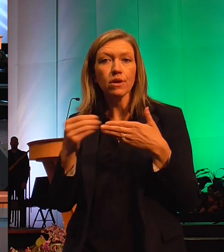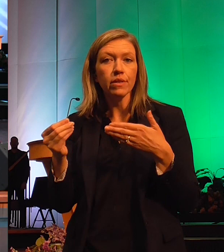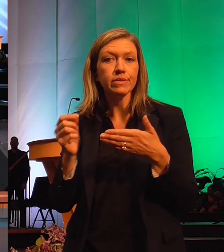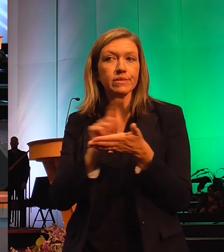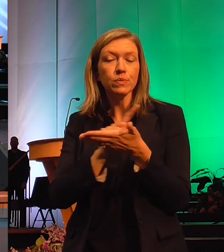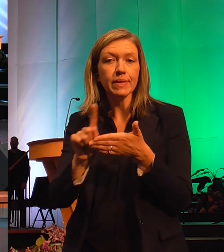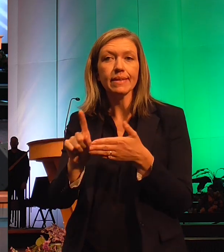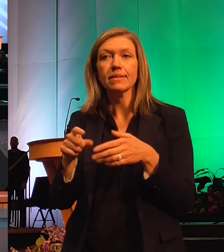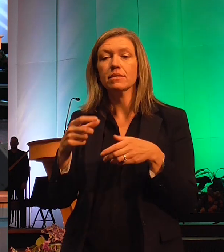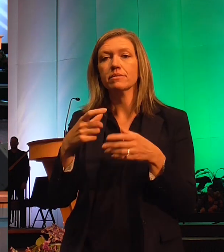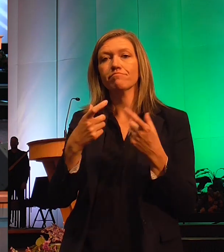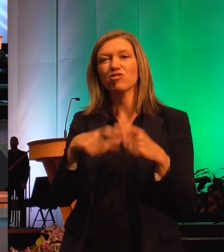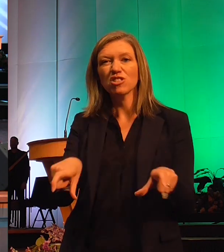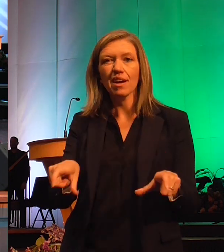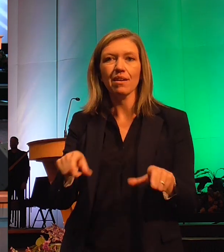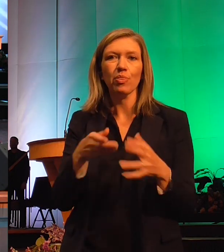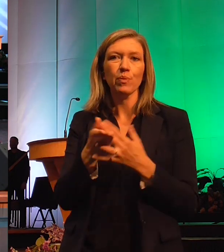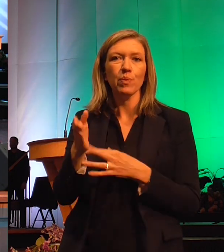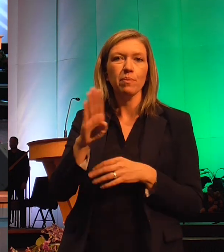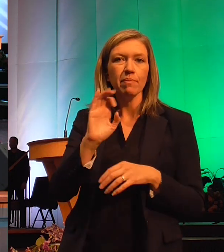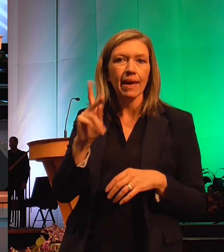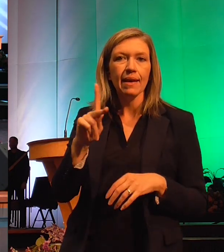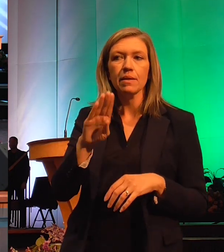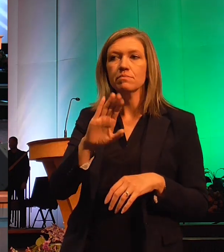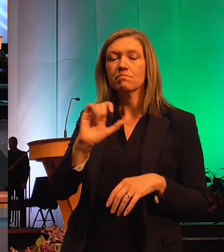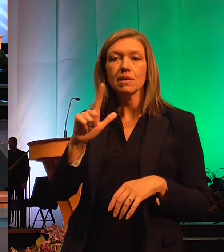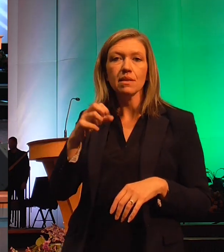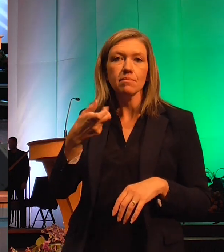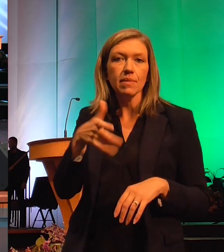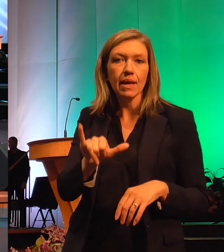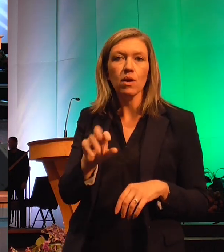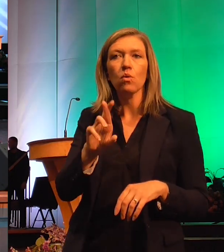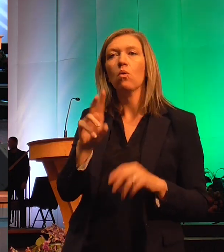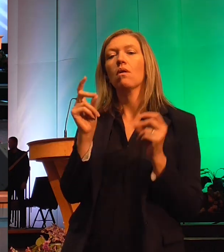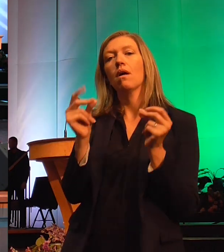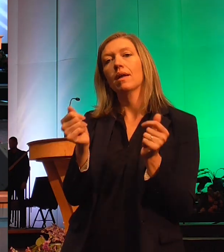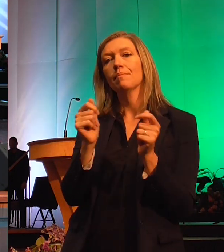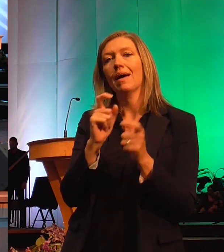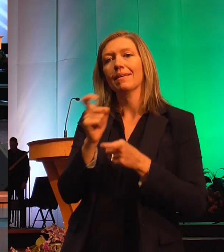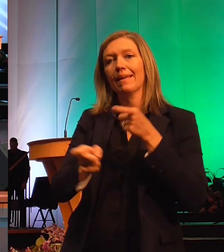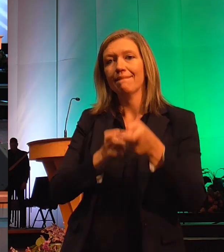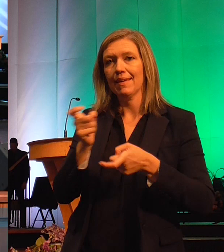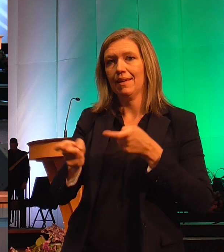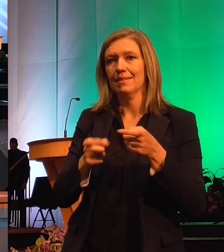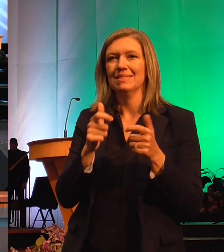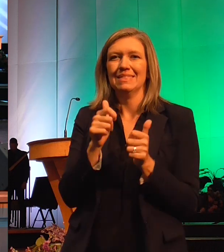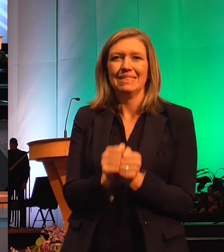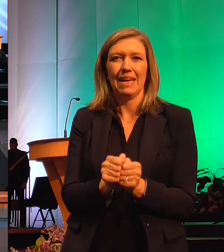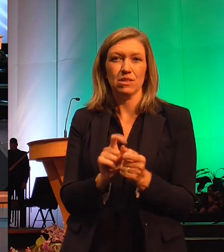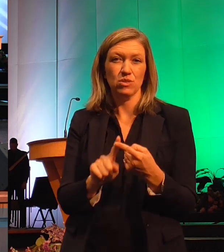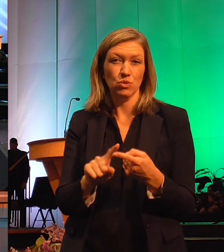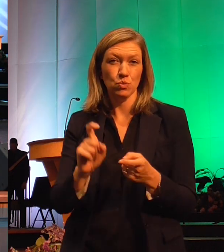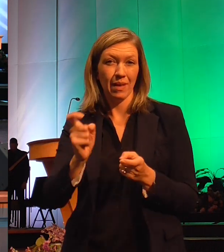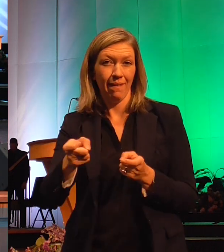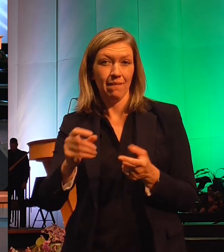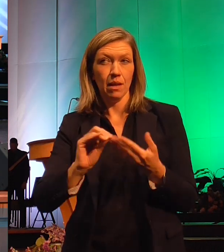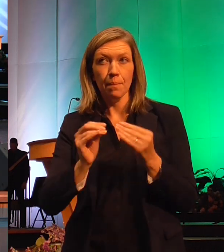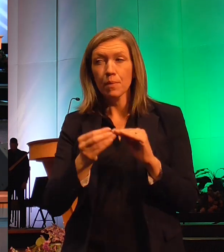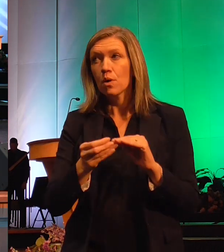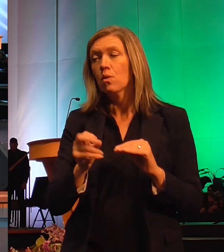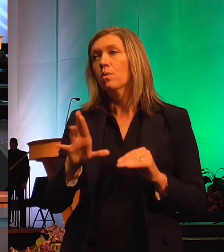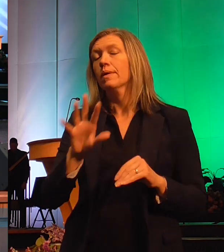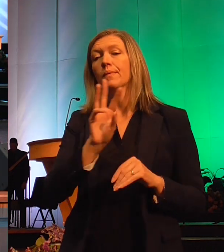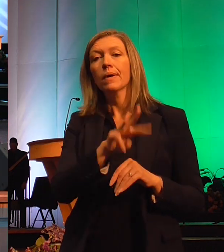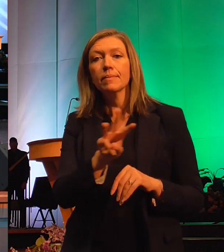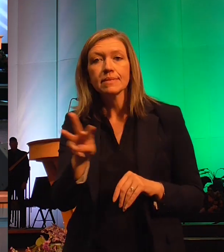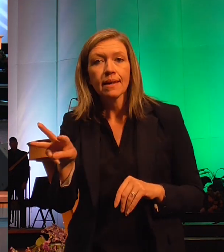through your bill pay, through your bank, or setting up an automatic giving through the text to give campaign number, or the